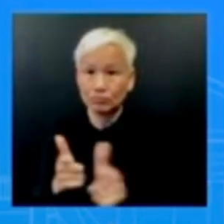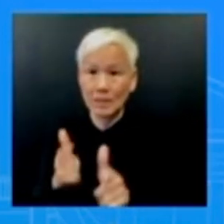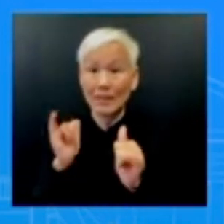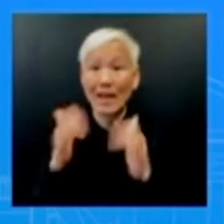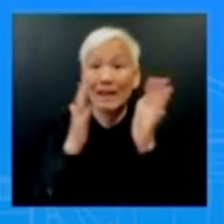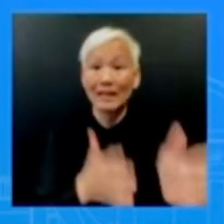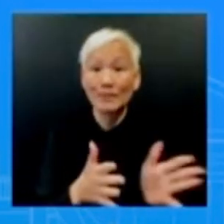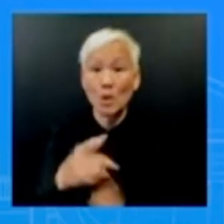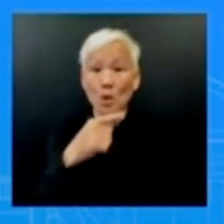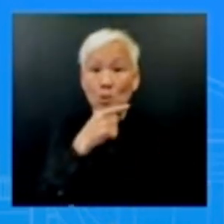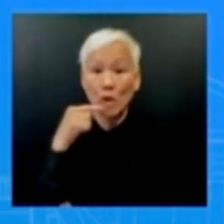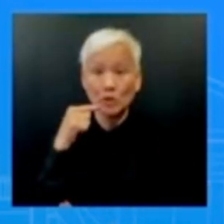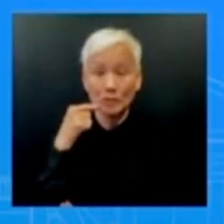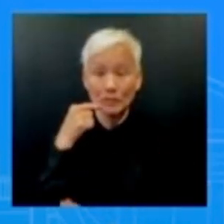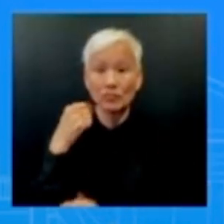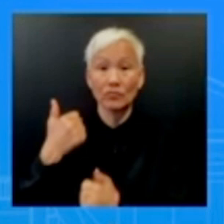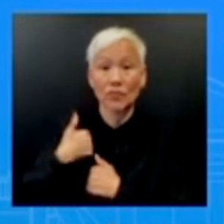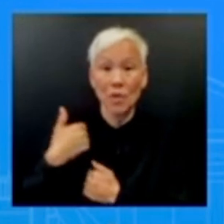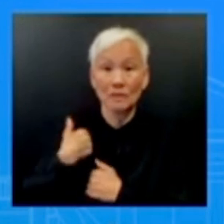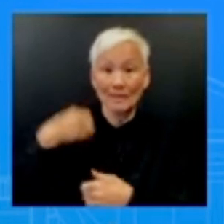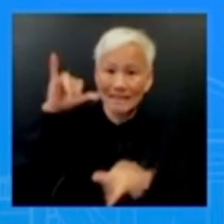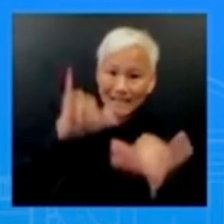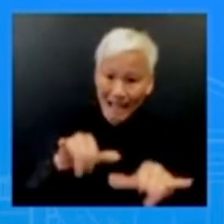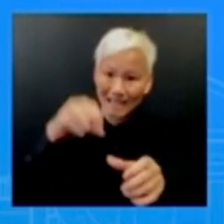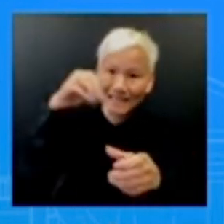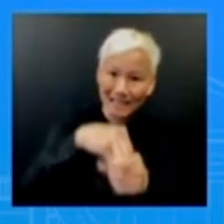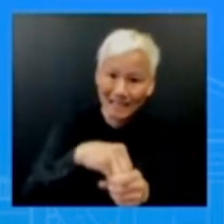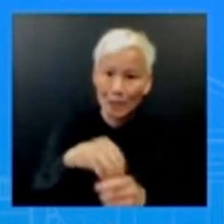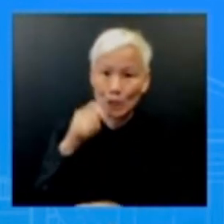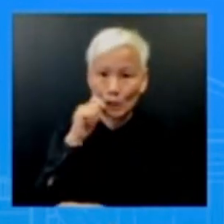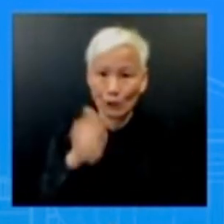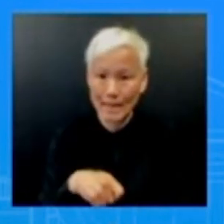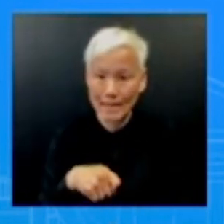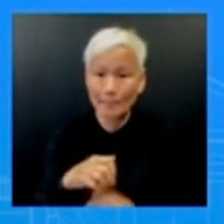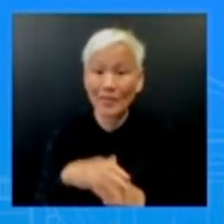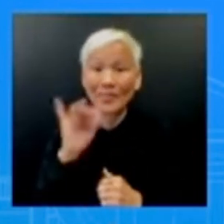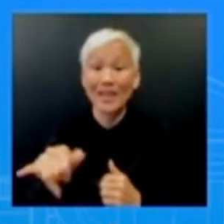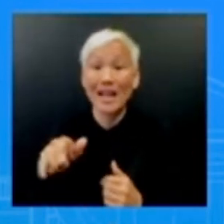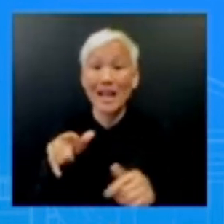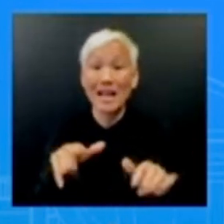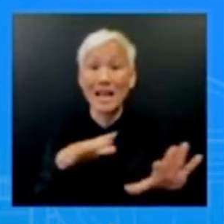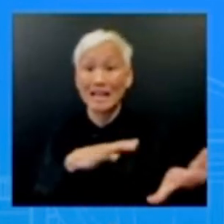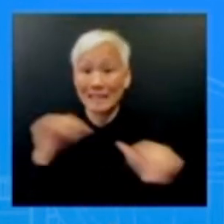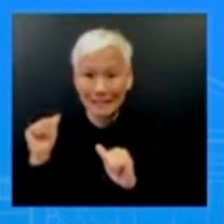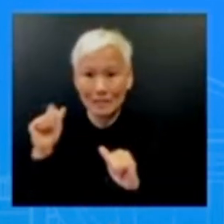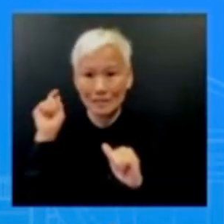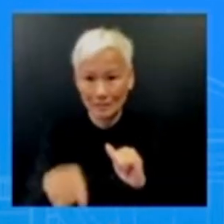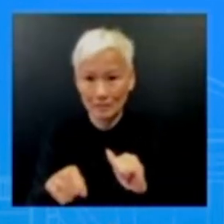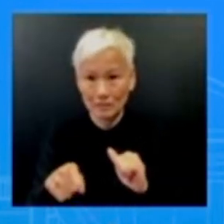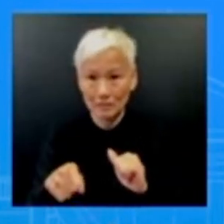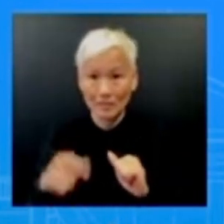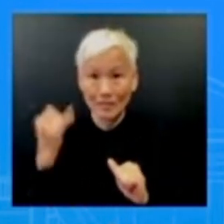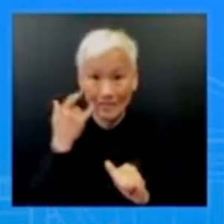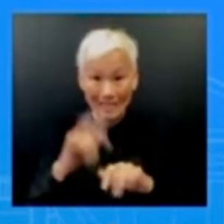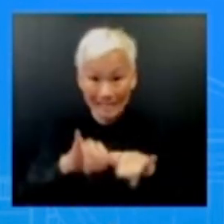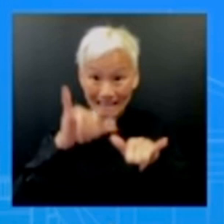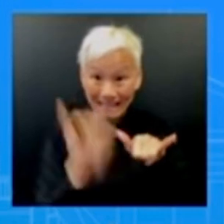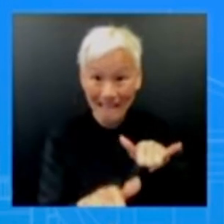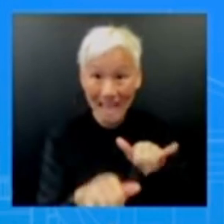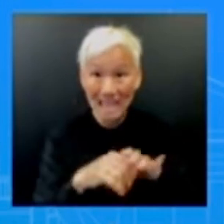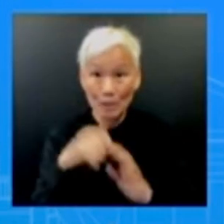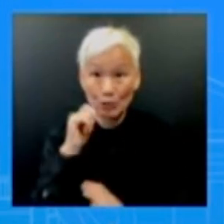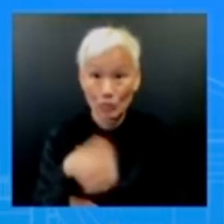ceasefire that does not address the removal of Russian forces from Ukraine would effectively ratify Russia's illegal